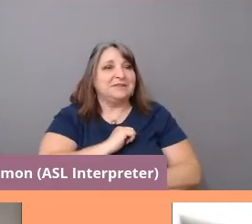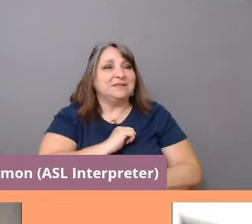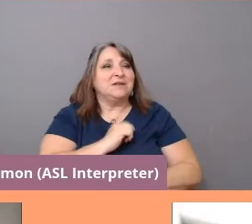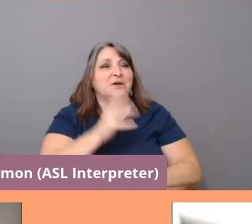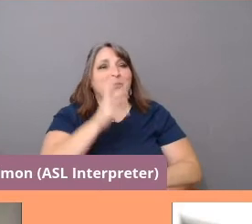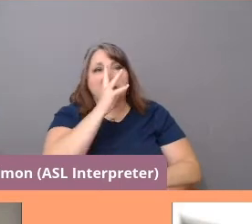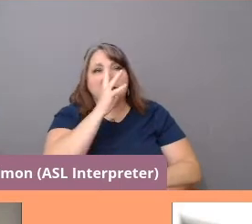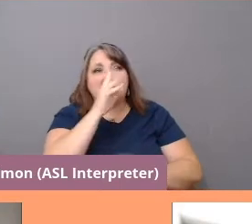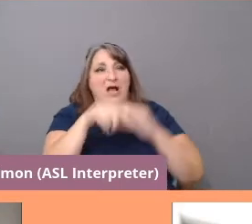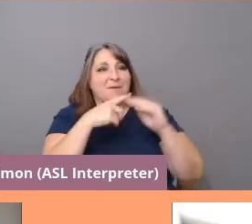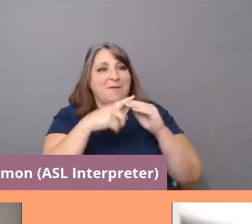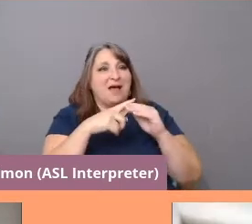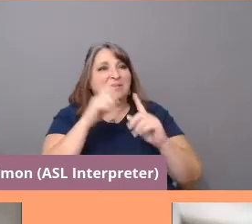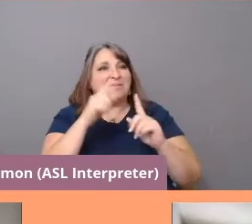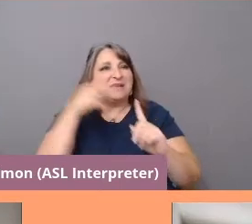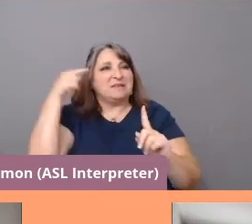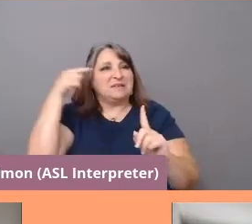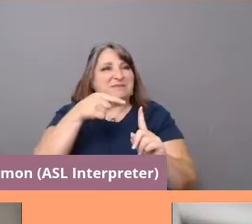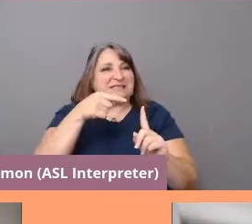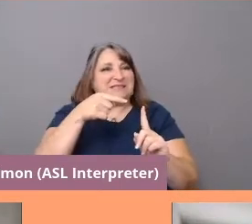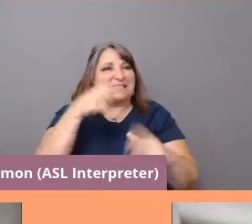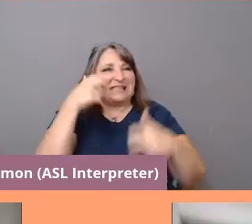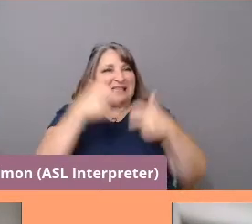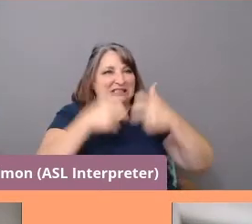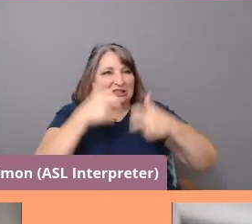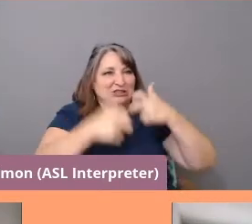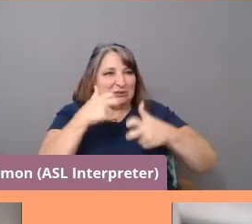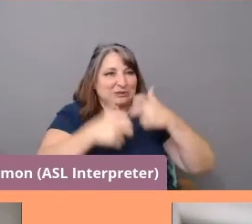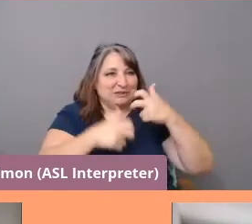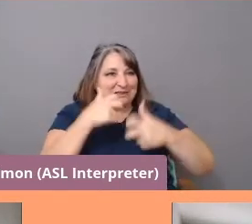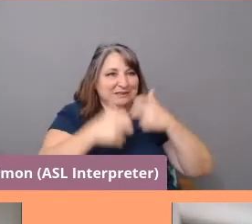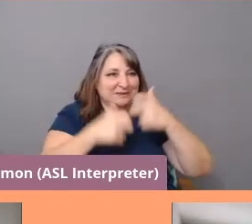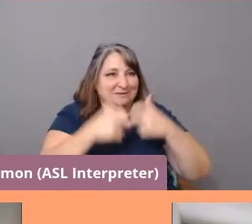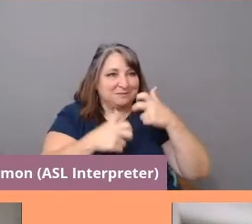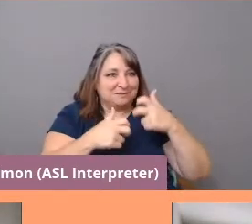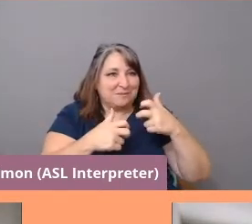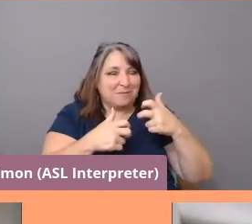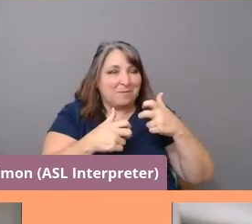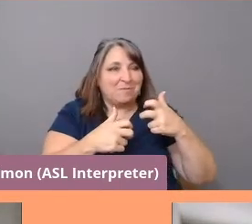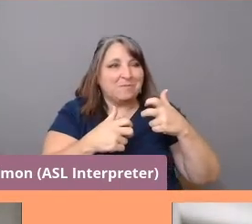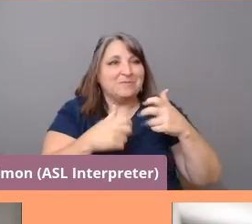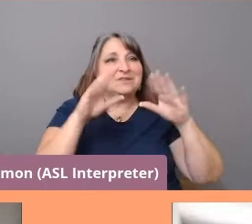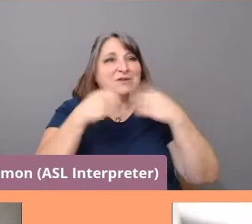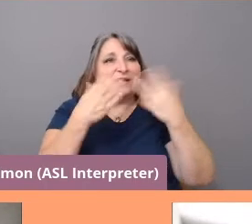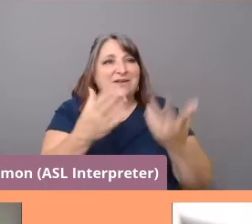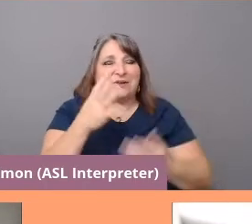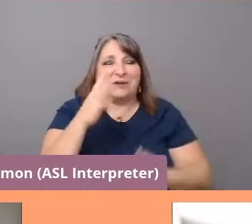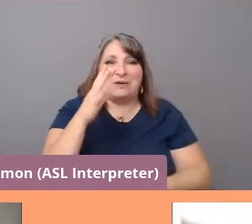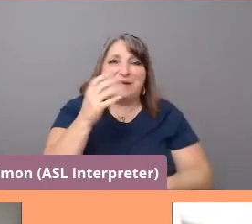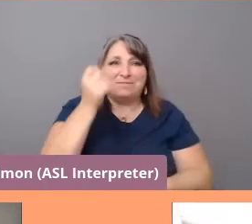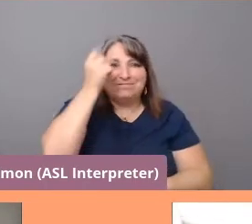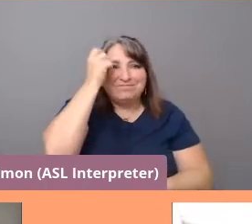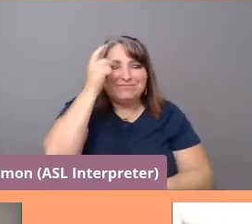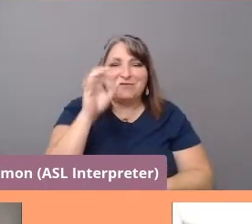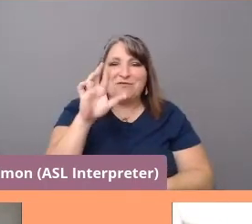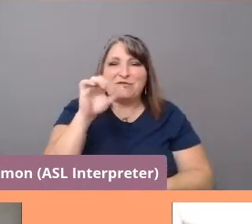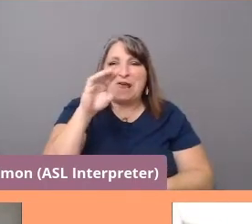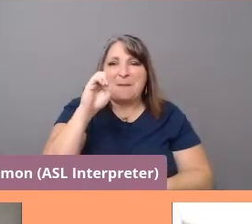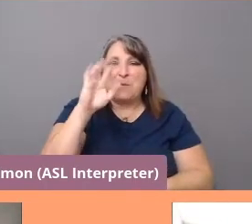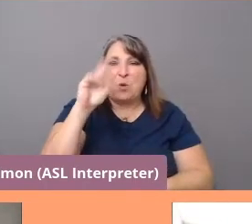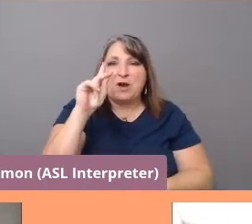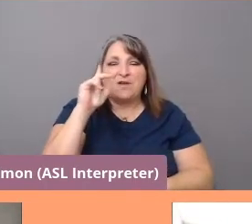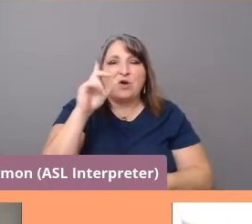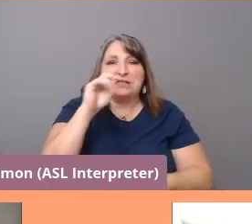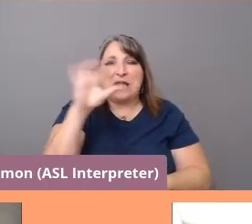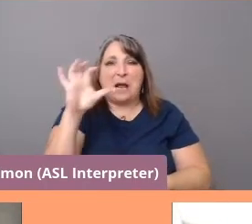very specific issues, just to give a little bit of a framework for the document that we prepare.